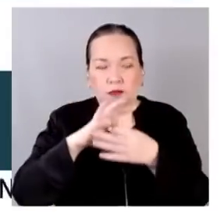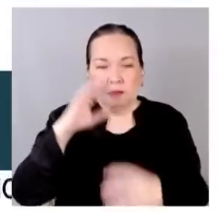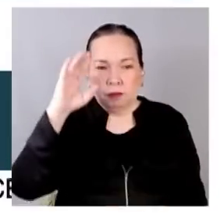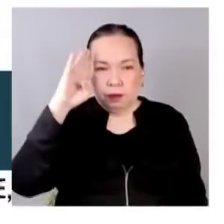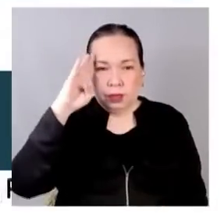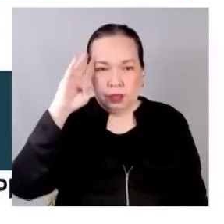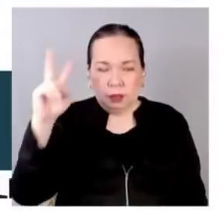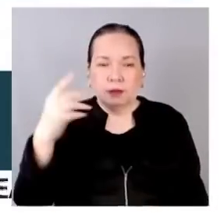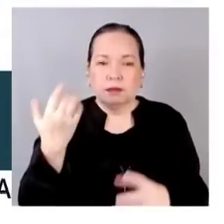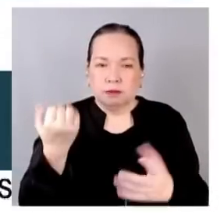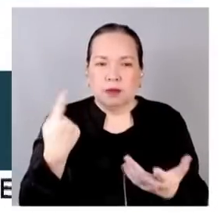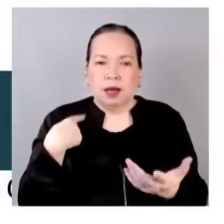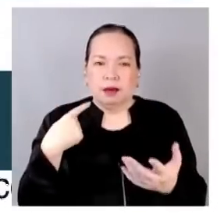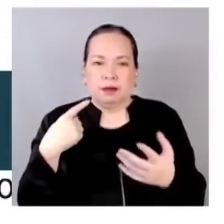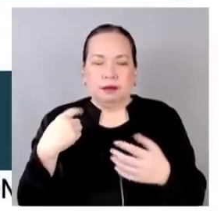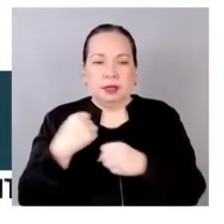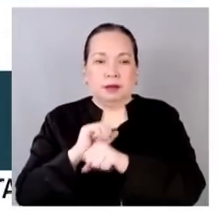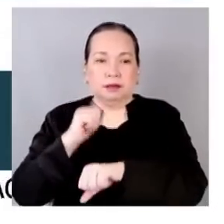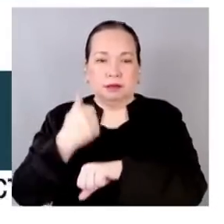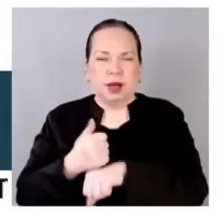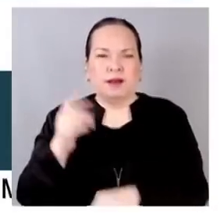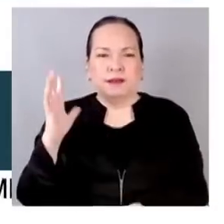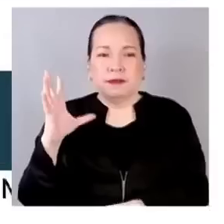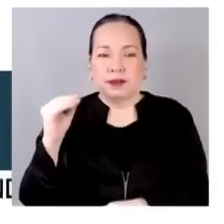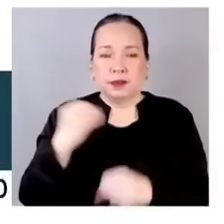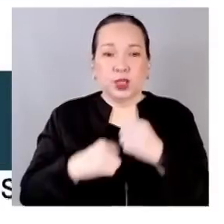farm? That was 50 years ago.